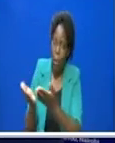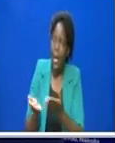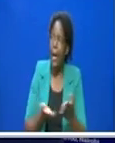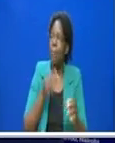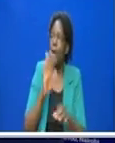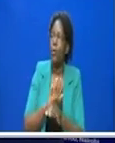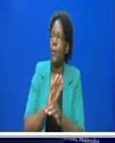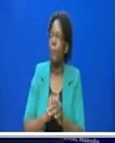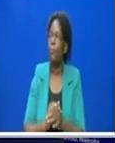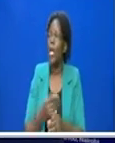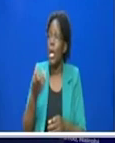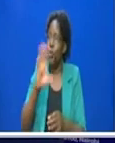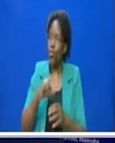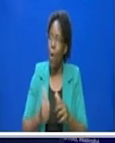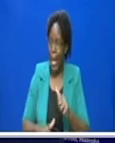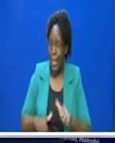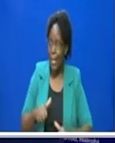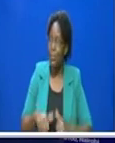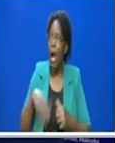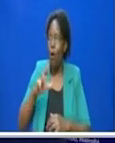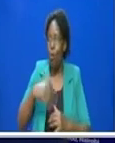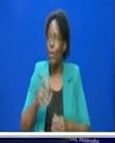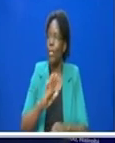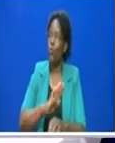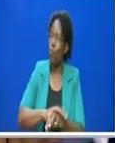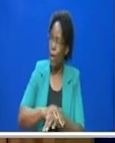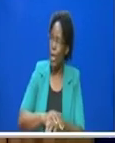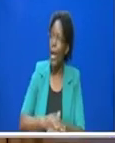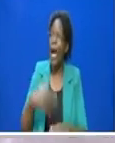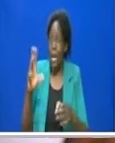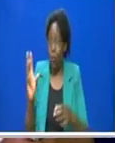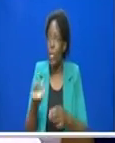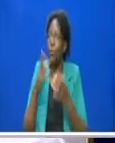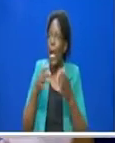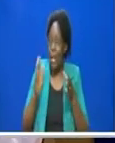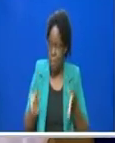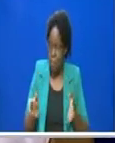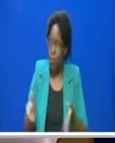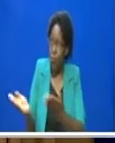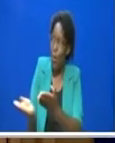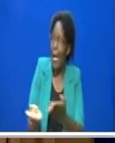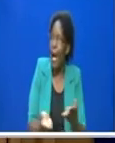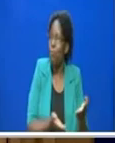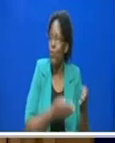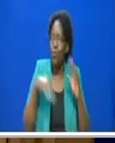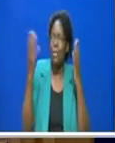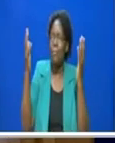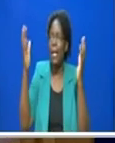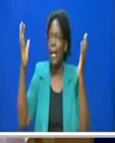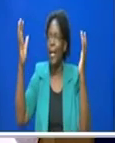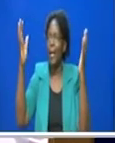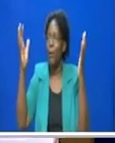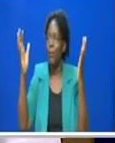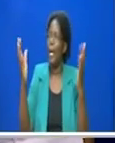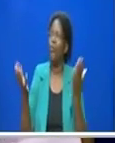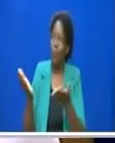you very much. Your activities are always exciting, and I wish we had a crowd here to welcome you with a standing cheers, shango, vifiji, and remo,